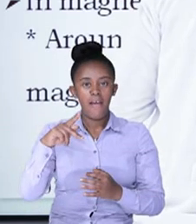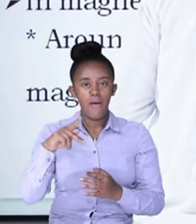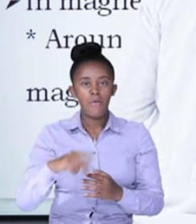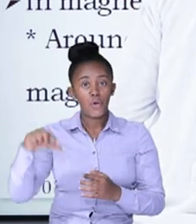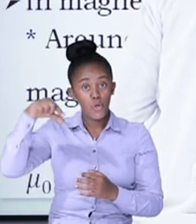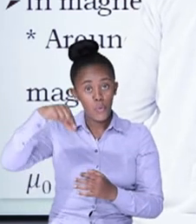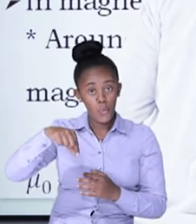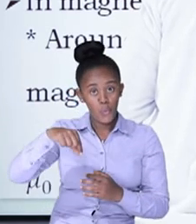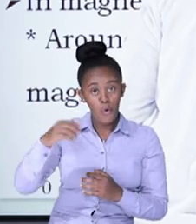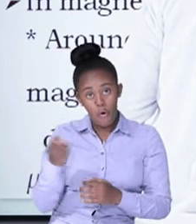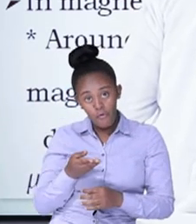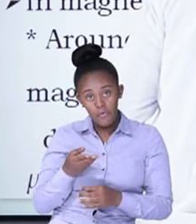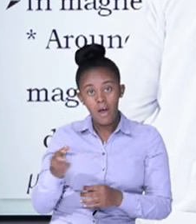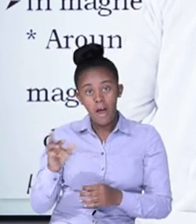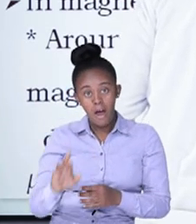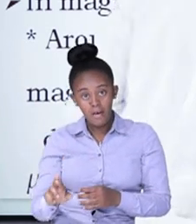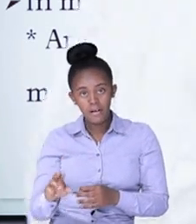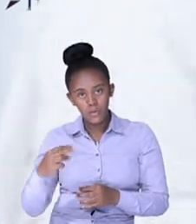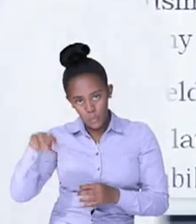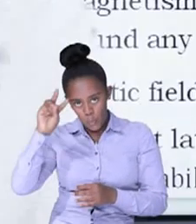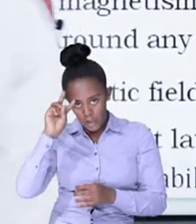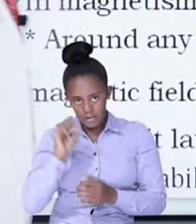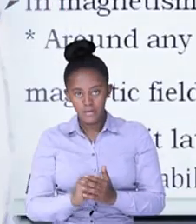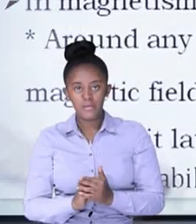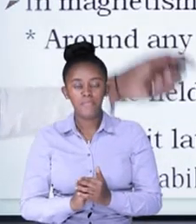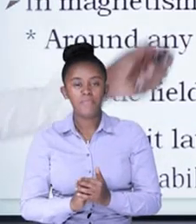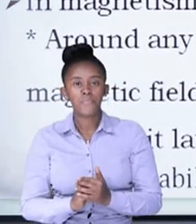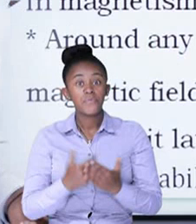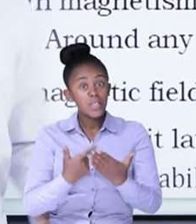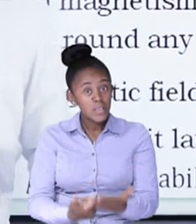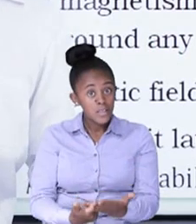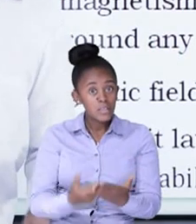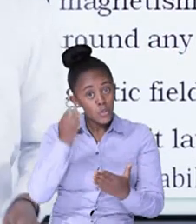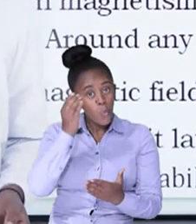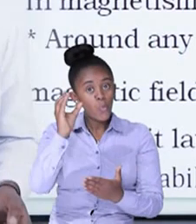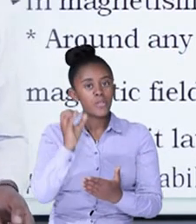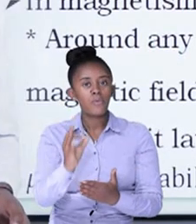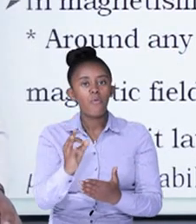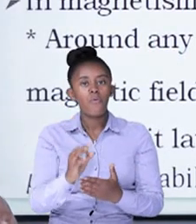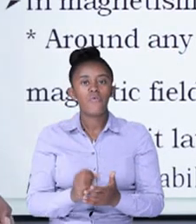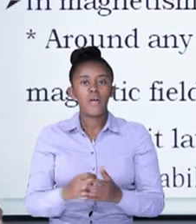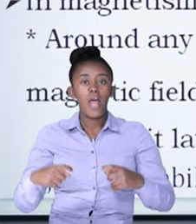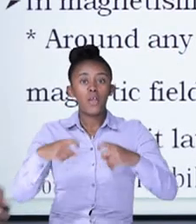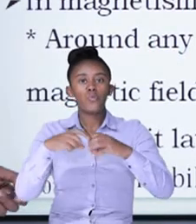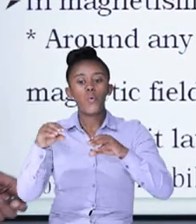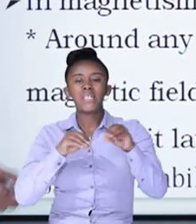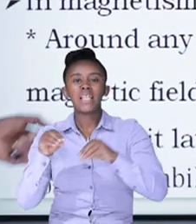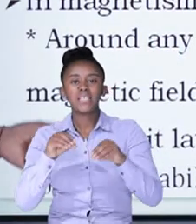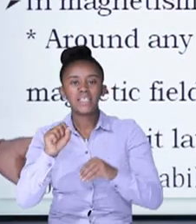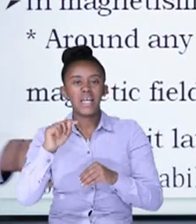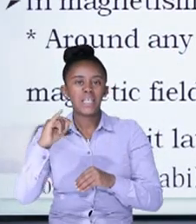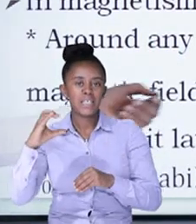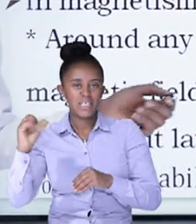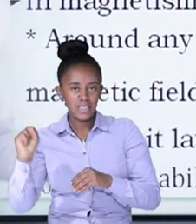Q over R squared. This was the concept of electrostatics. And the other point,